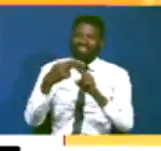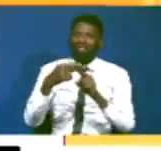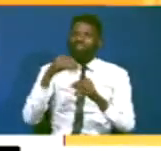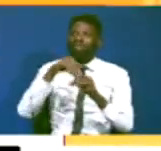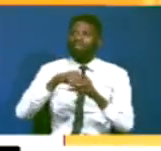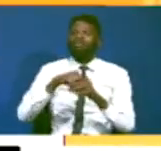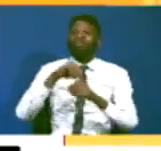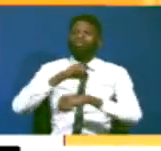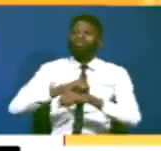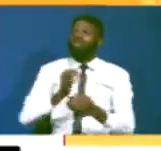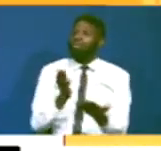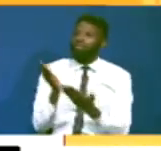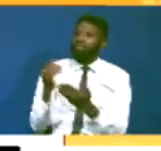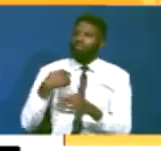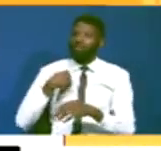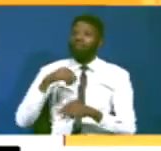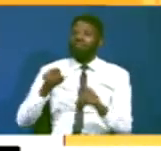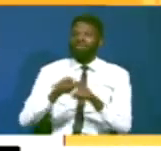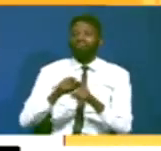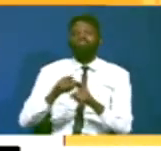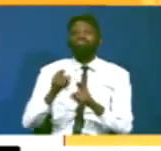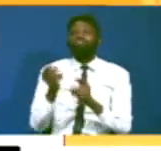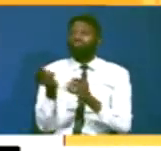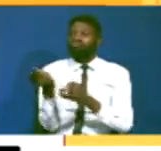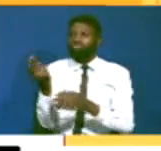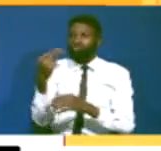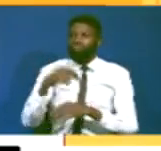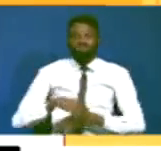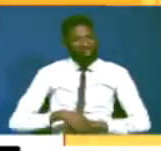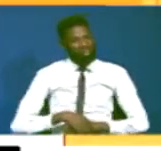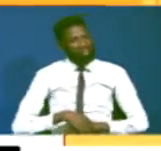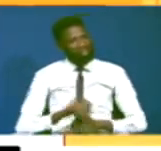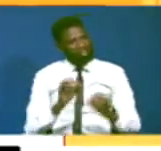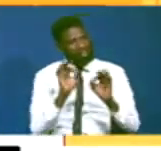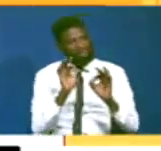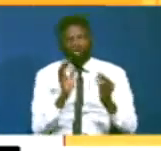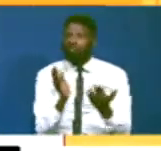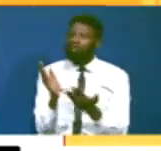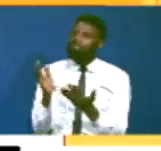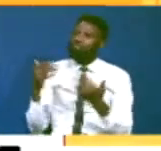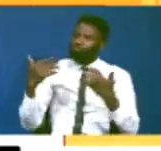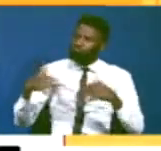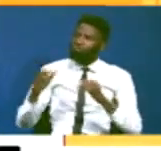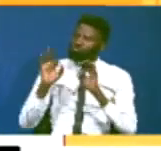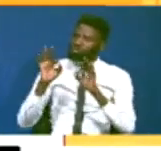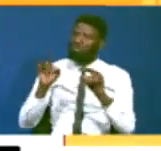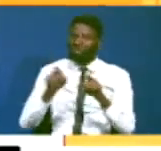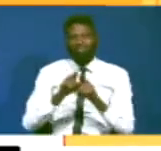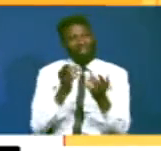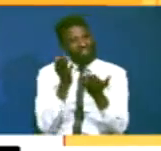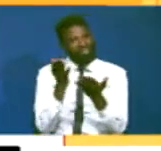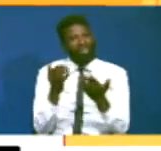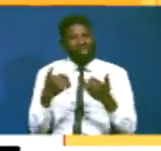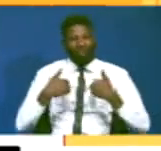did this huge portrait. And I must say, it's an absolute classic. It's amazing. It's and still amazing. Hanging on the walls. Yes. And